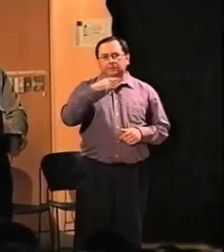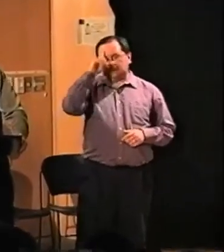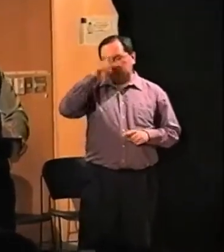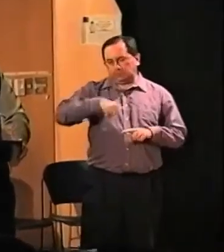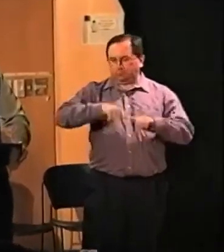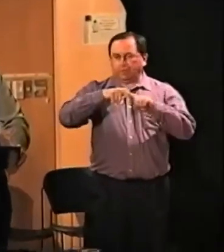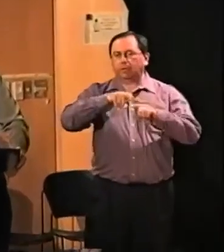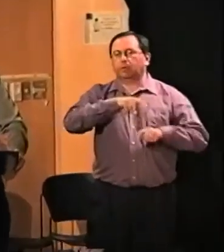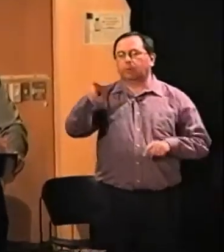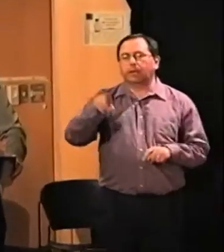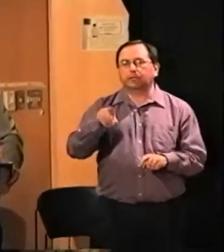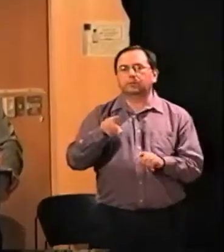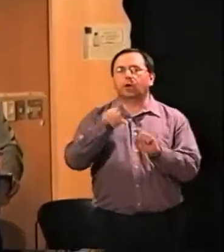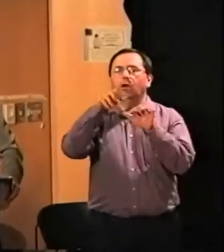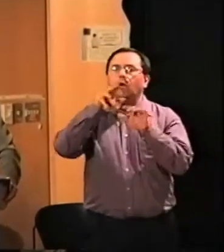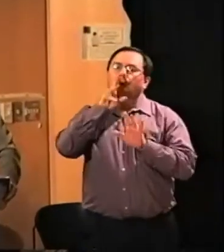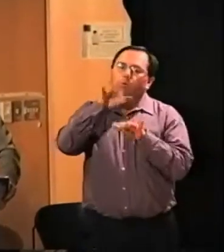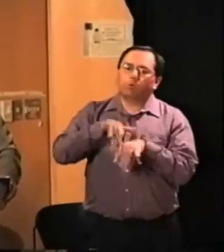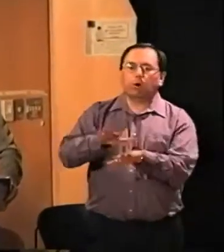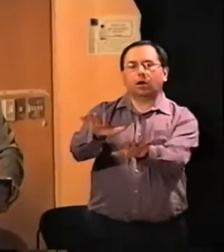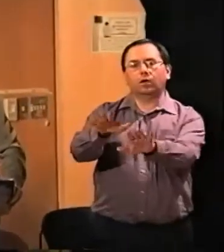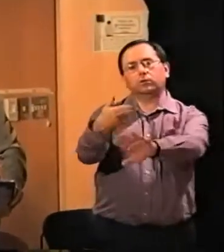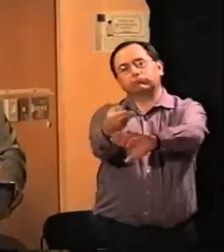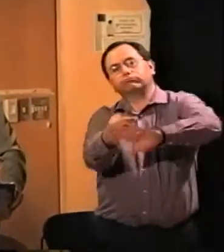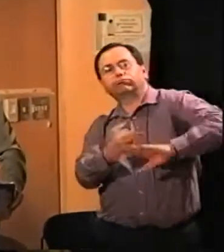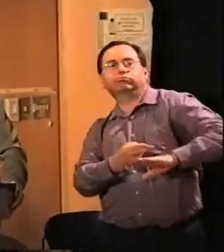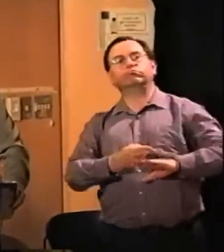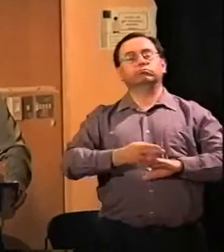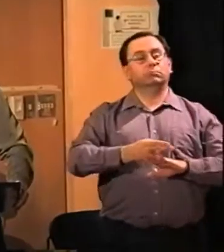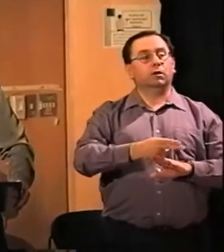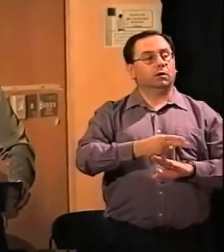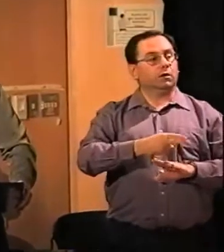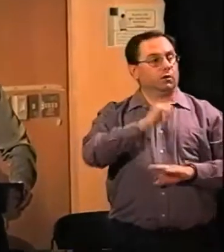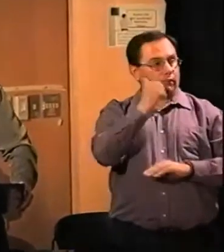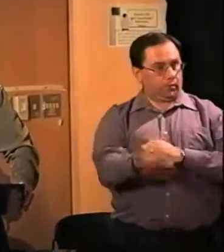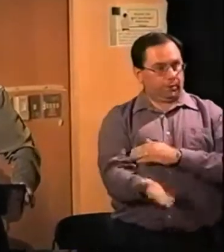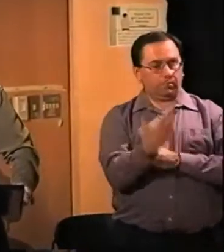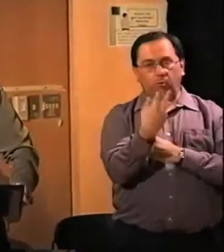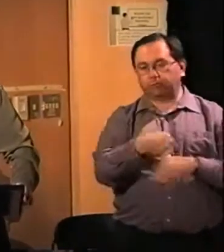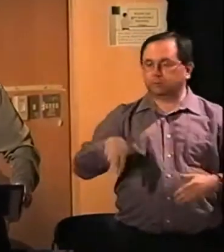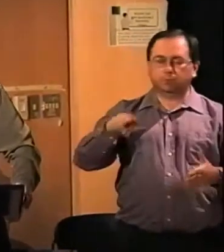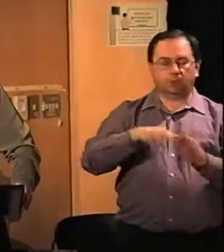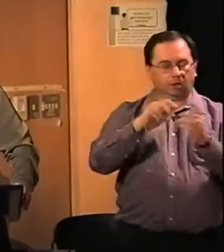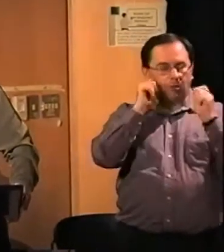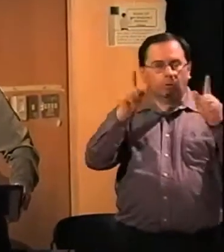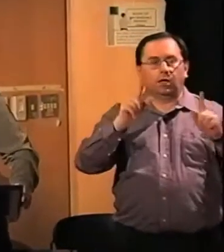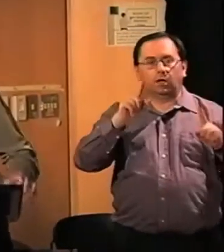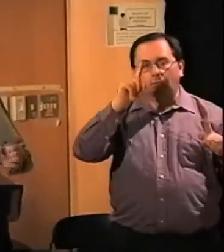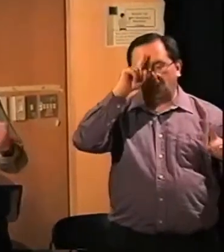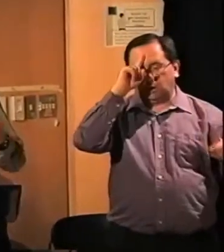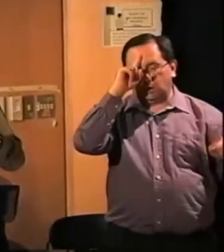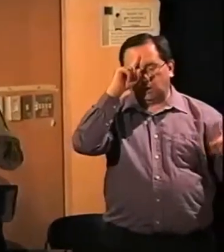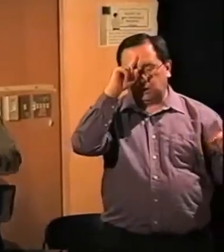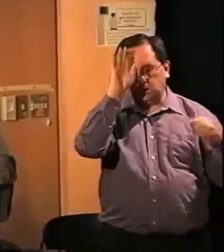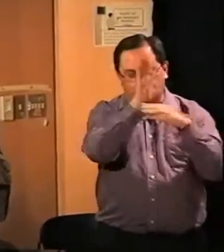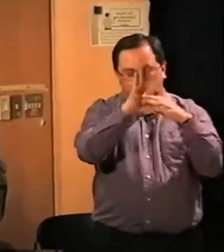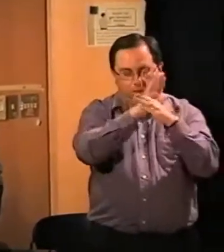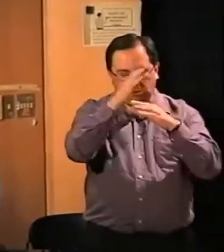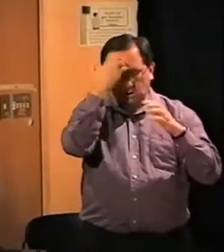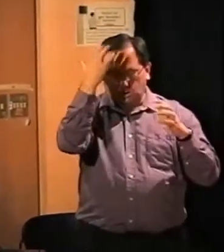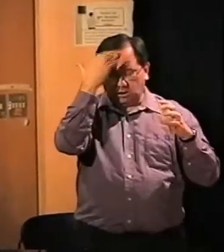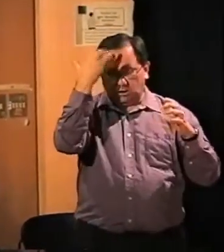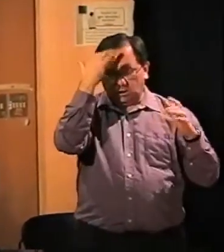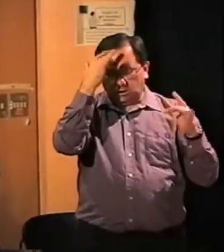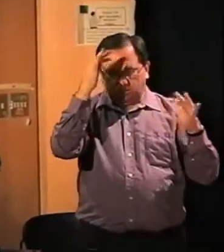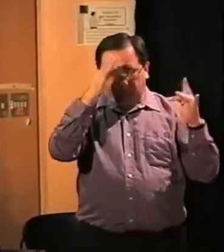water, oceanside, and rented a bungalow. And he gets up the first morning, and he's got a lot on his mind. He's still pretty, you